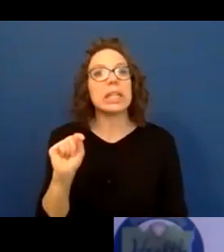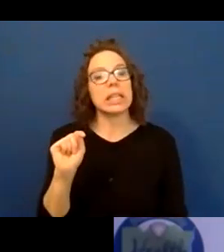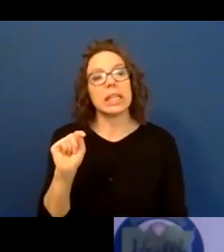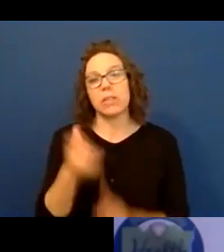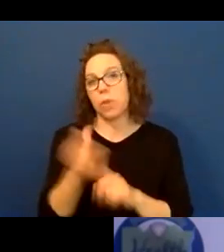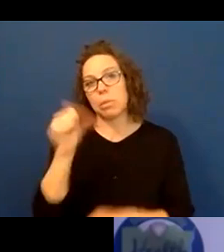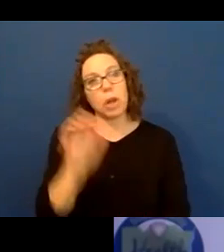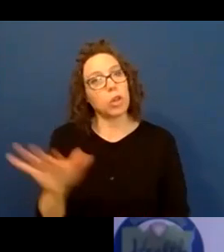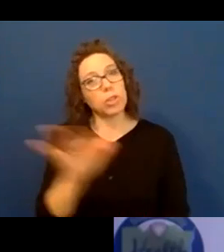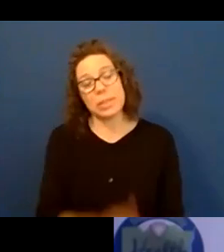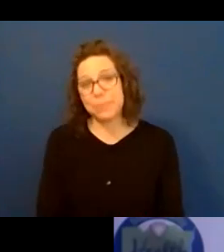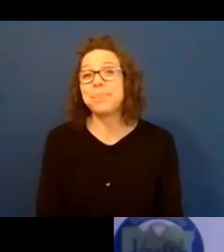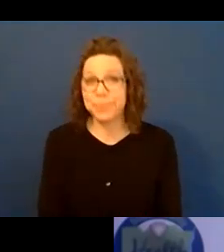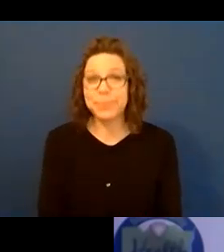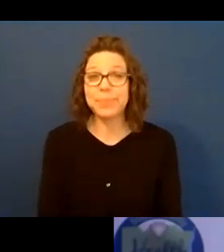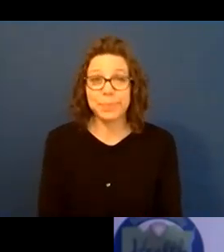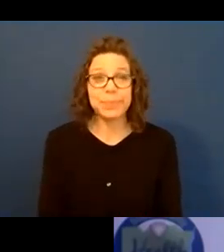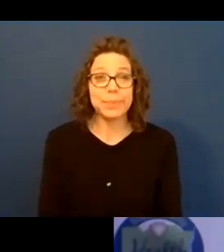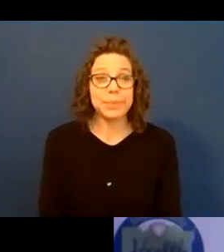others around you.